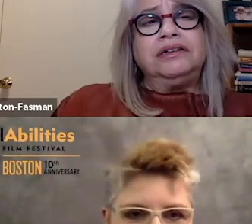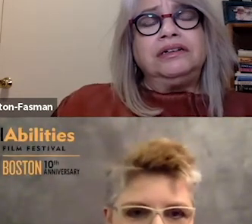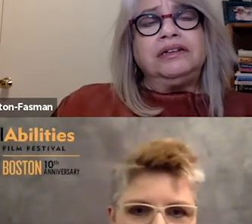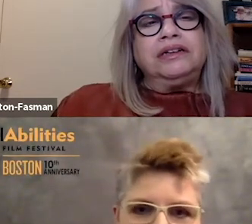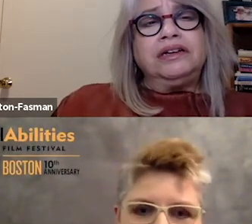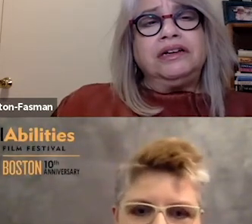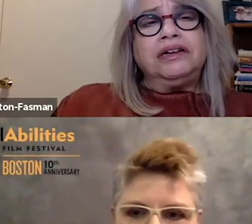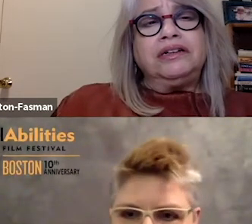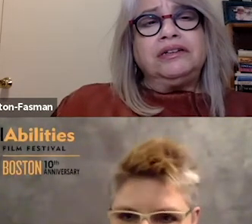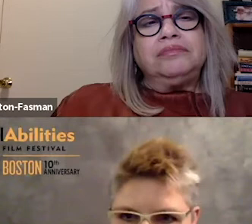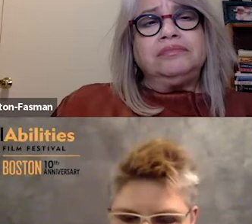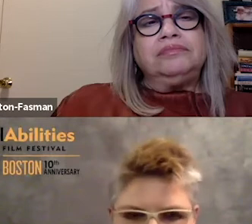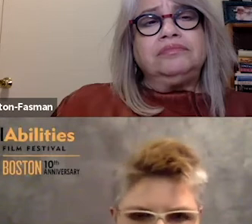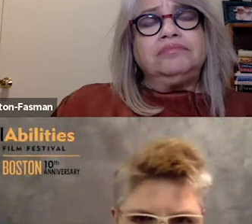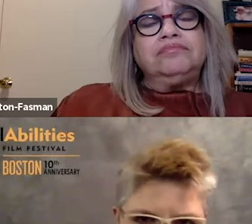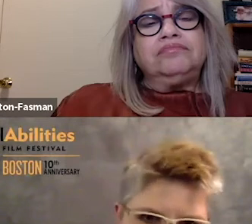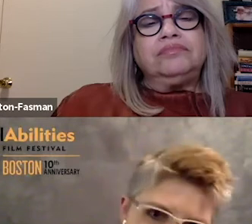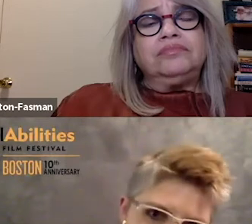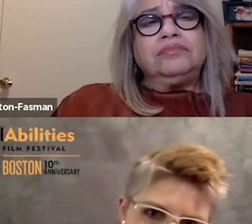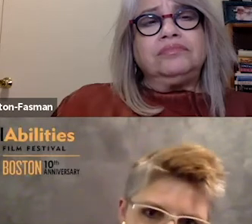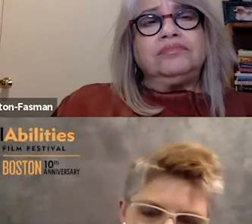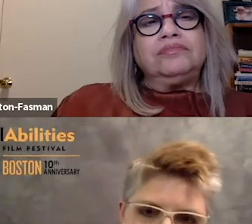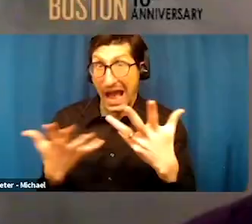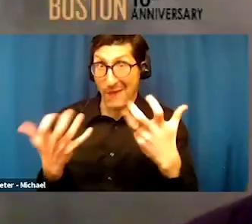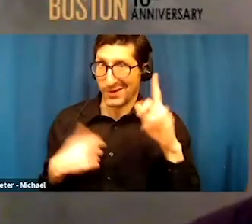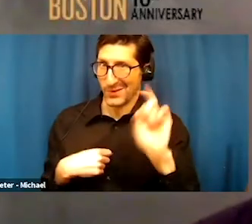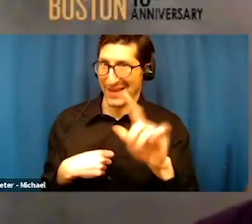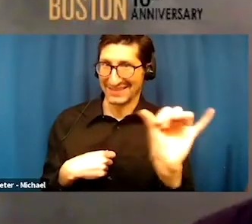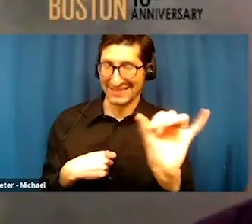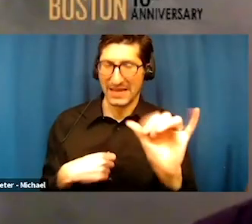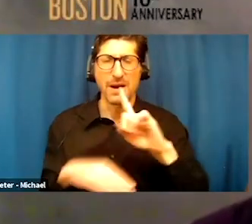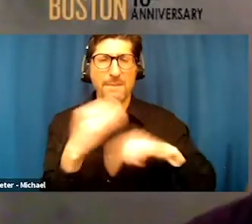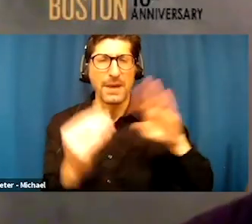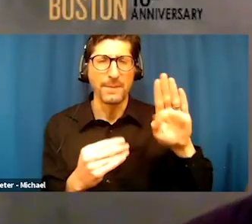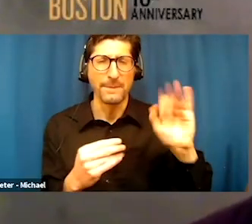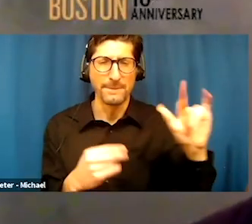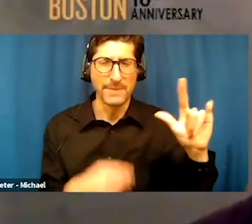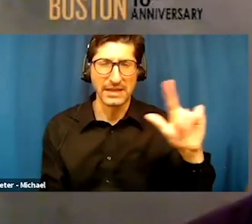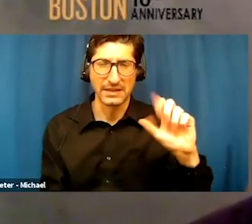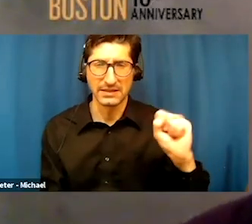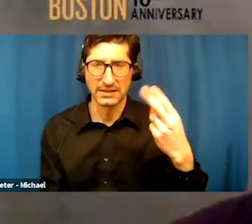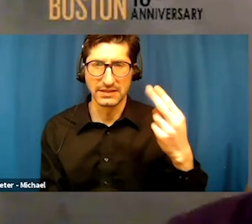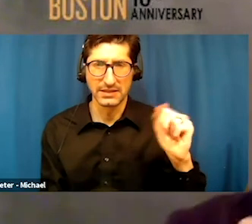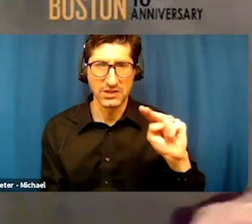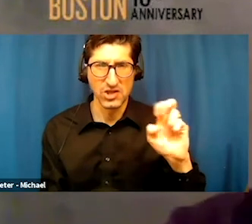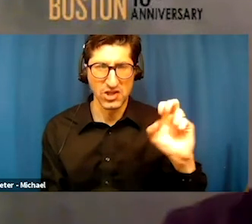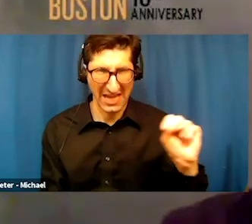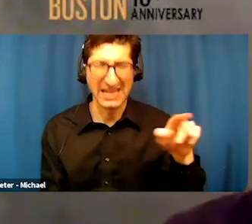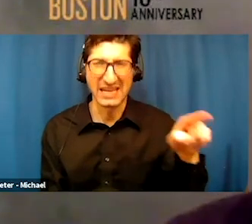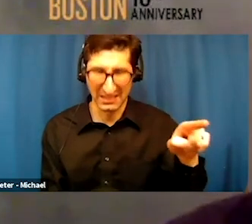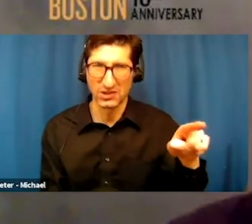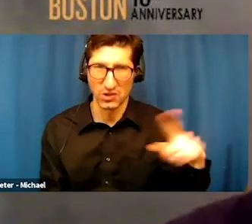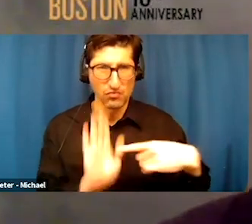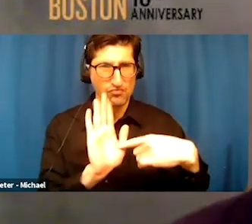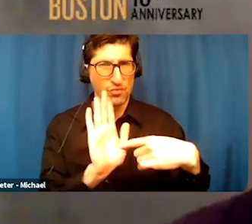uh, from the audience. Uh, one of them is a question that I also wanted to ask. It's about Bill Shannon, who, who you portrayed, but I want to